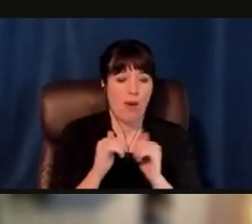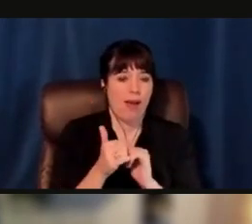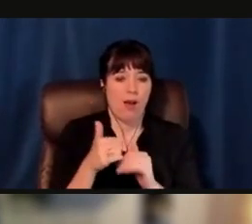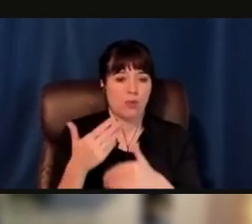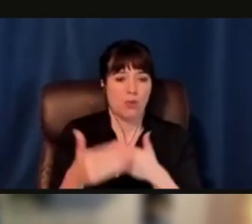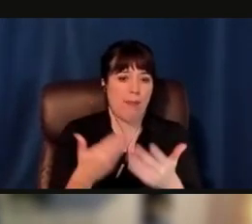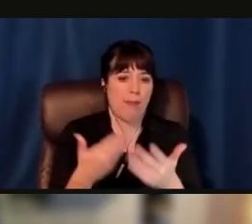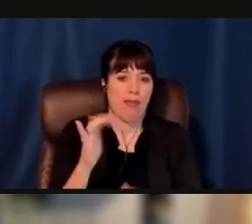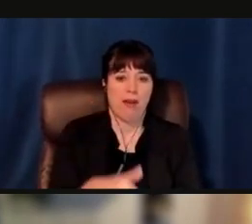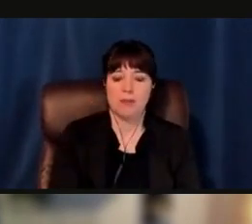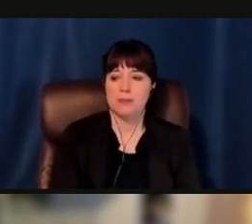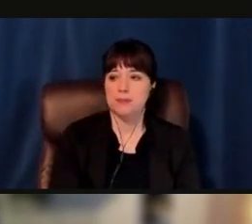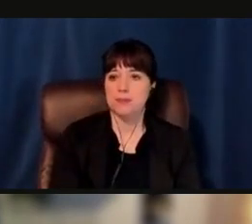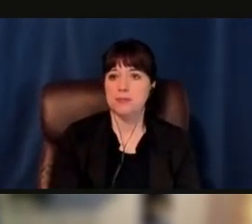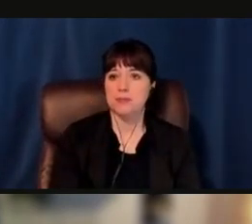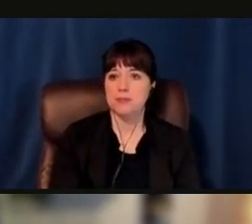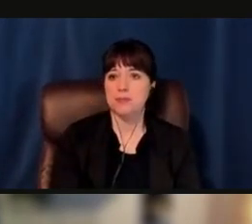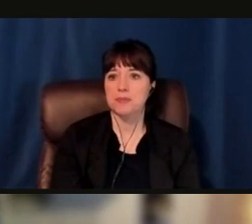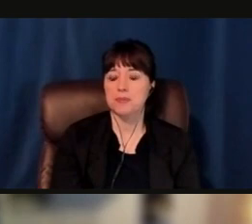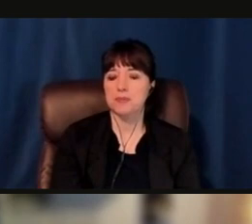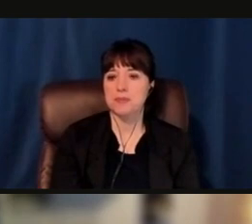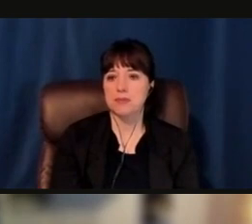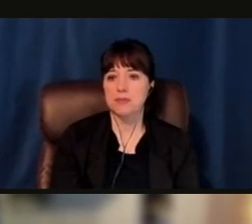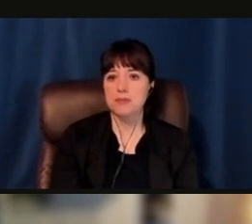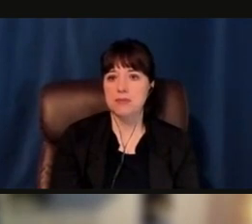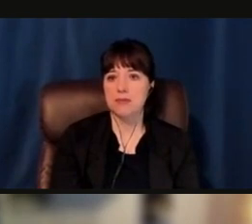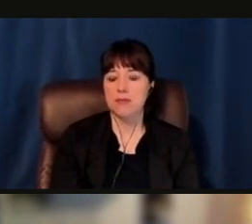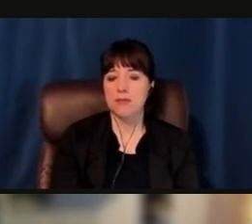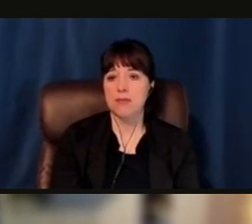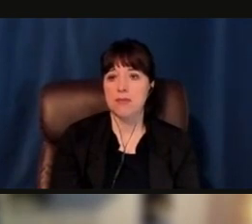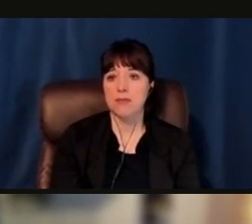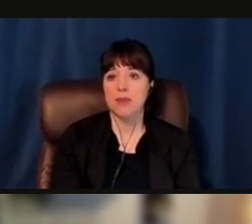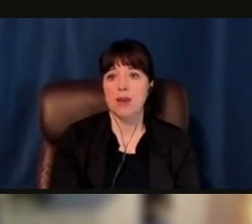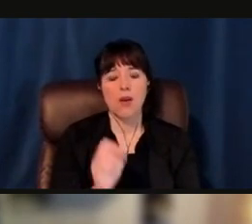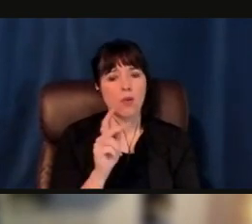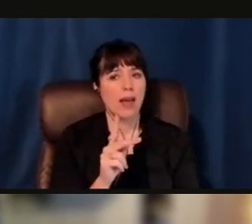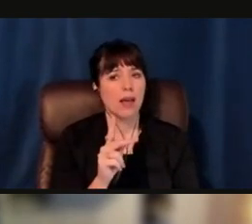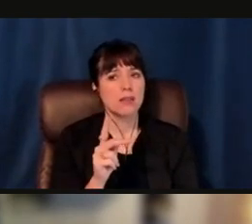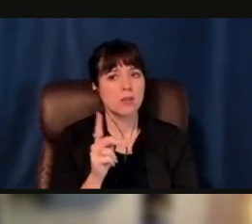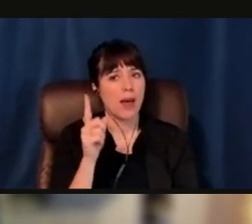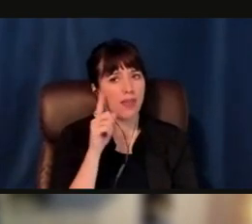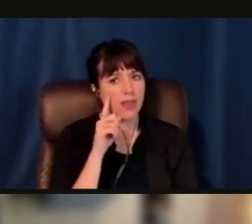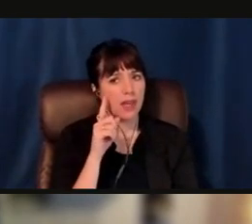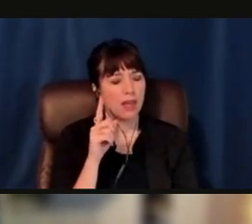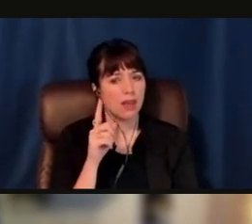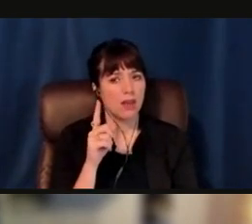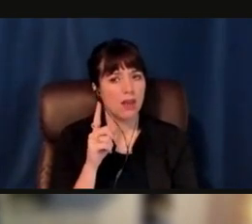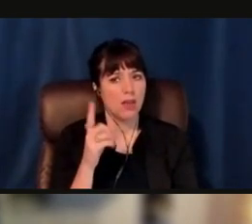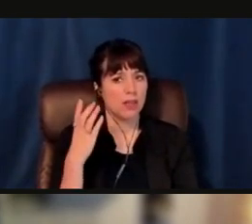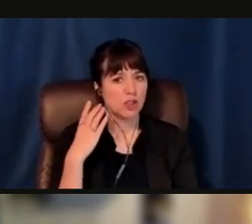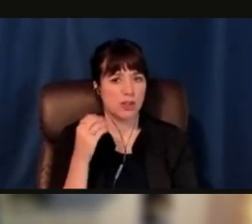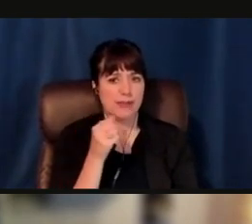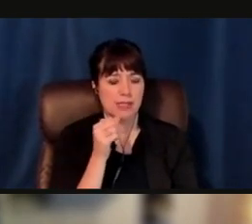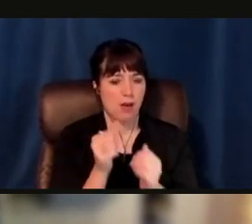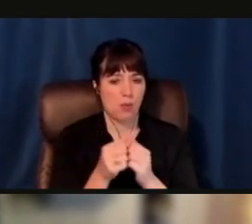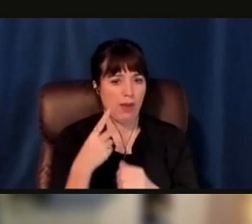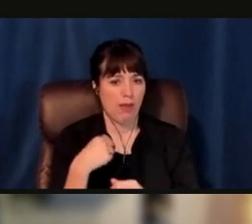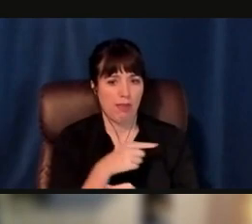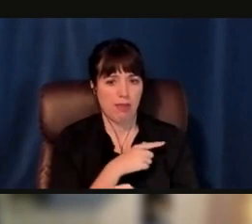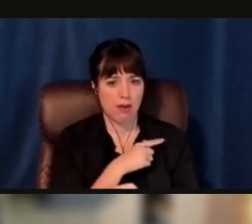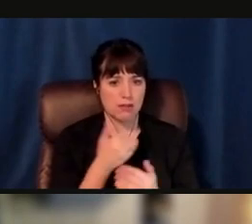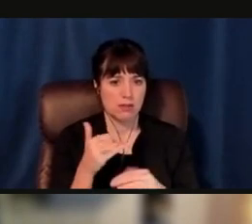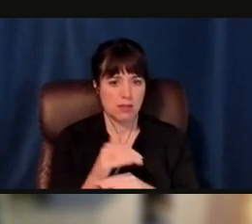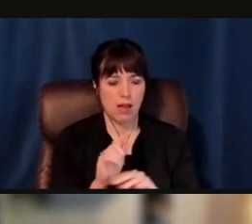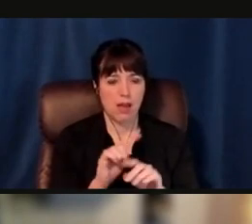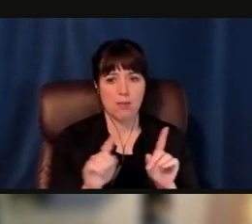that. Okay. So I think I know that the chief is not with us this evening, but I know our interim city